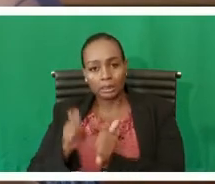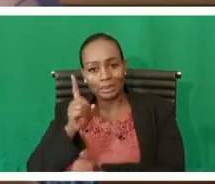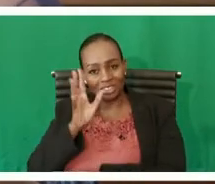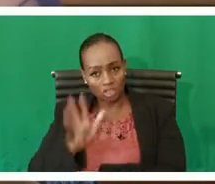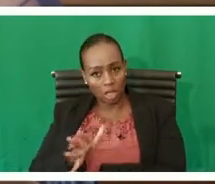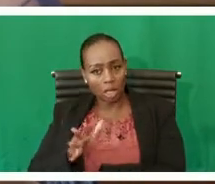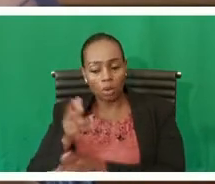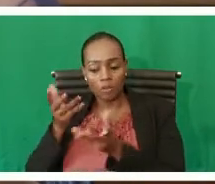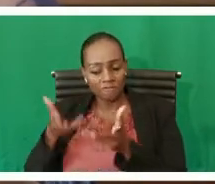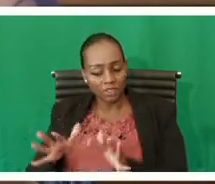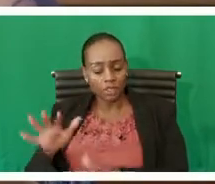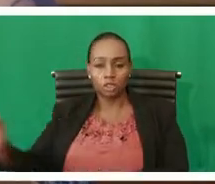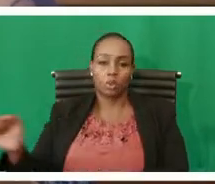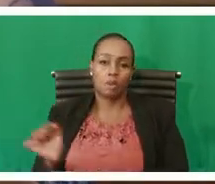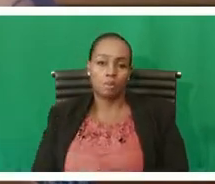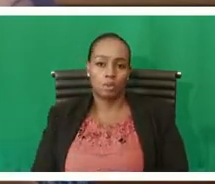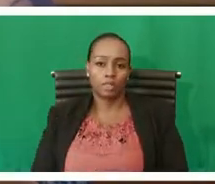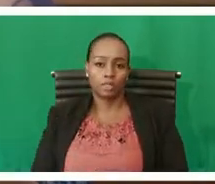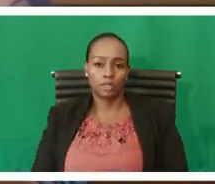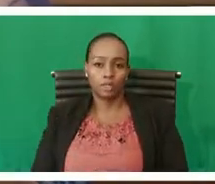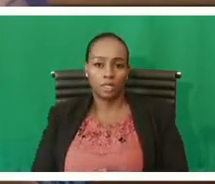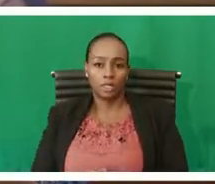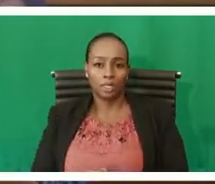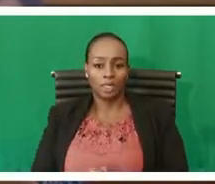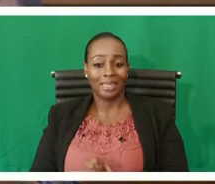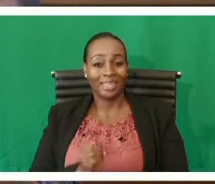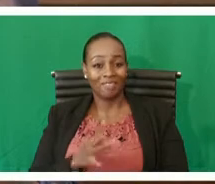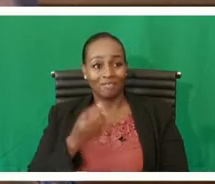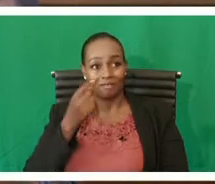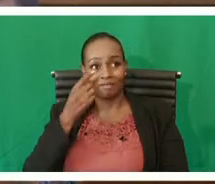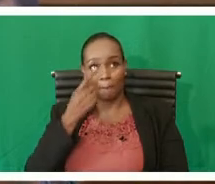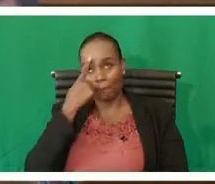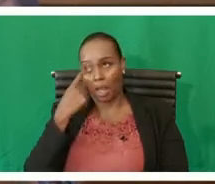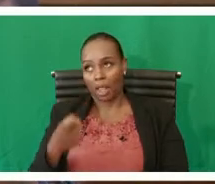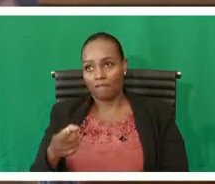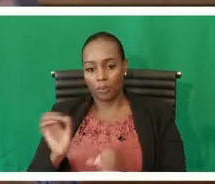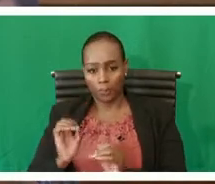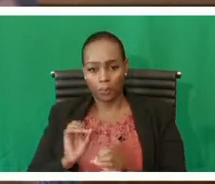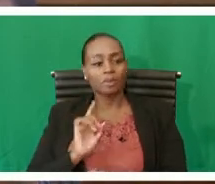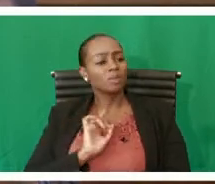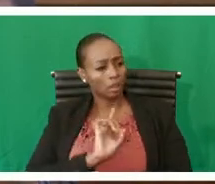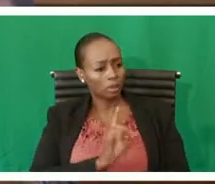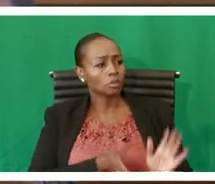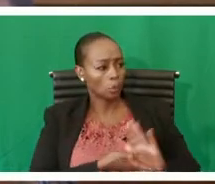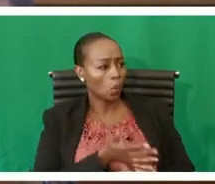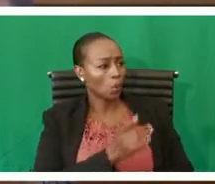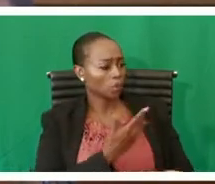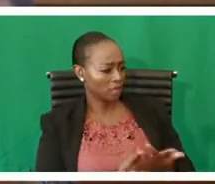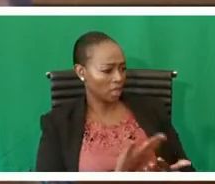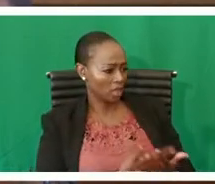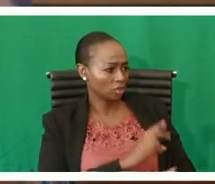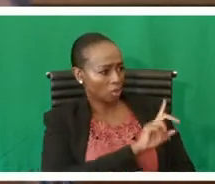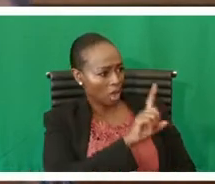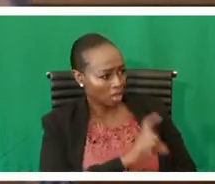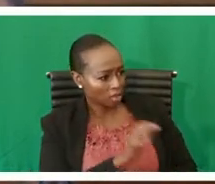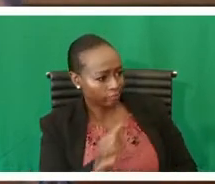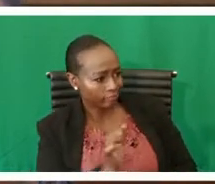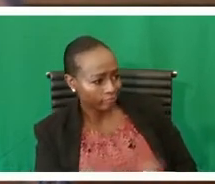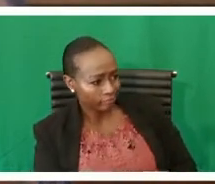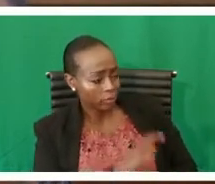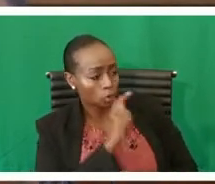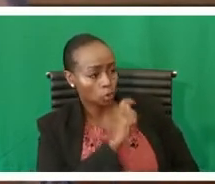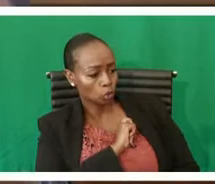have been appointed. How sa kholotsa batse tsamaya yo botsa dikolong hore ha o ya hirwa batho bana na they are